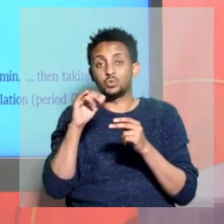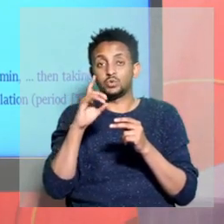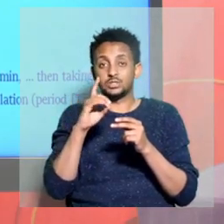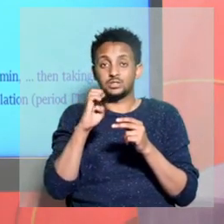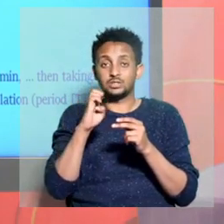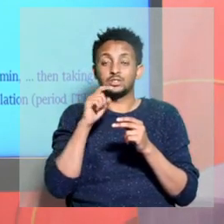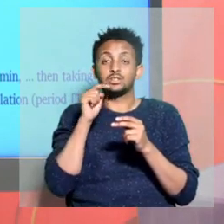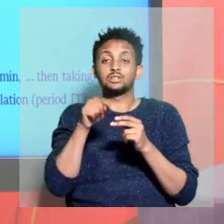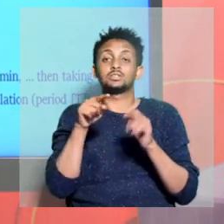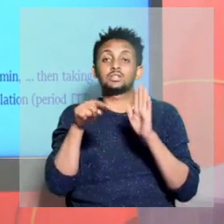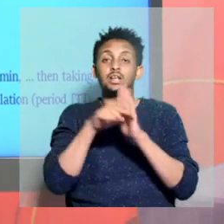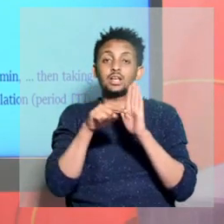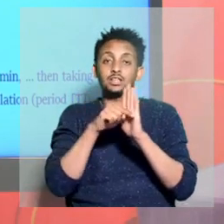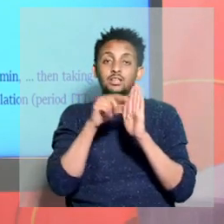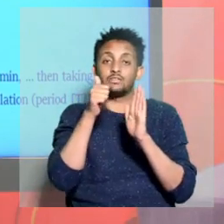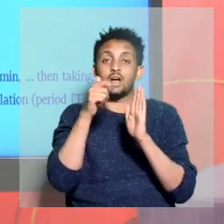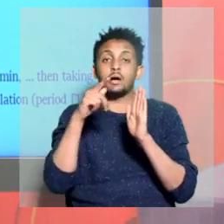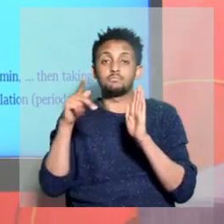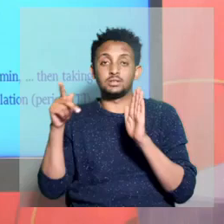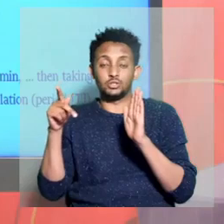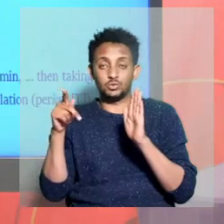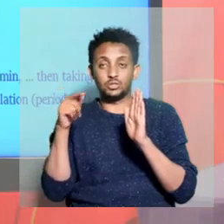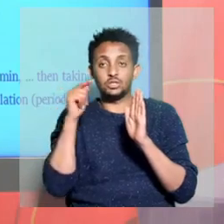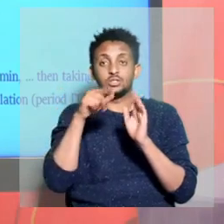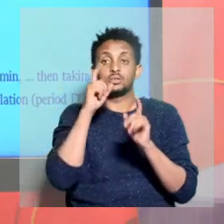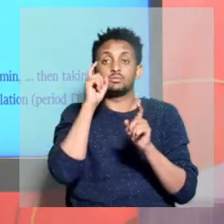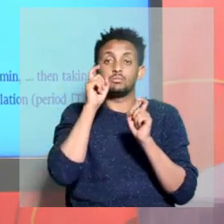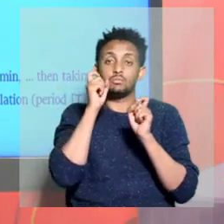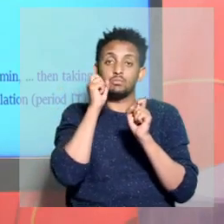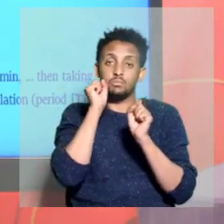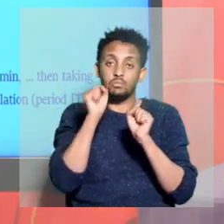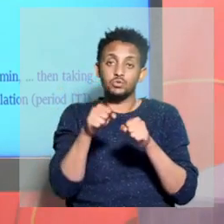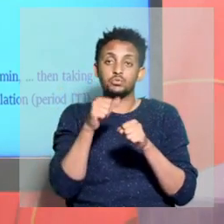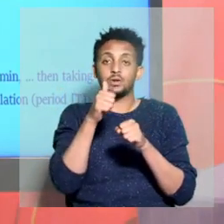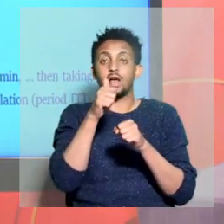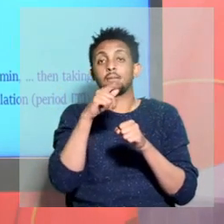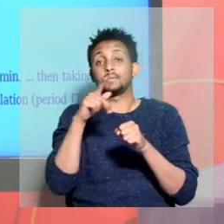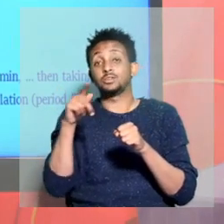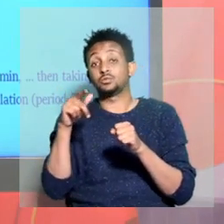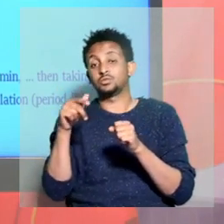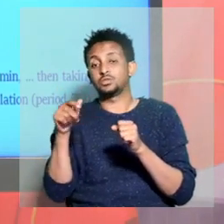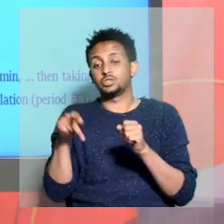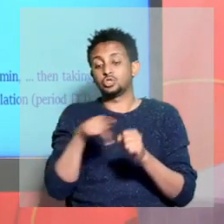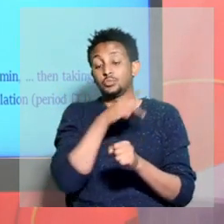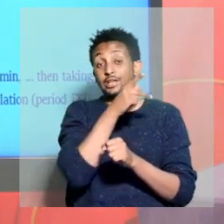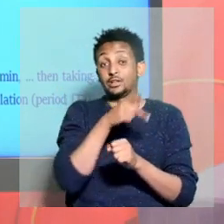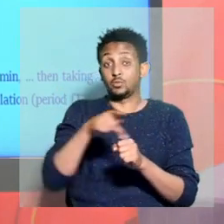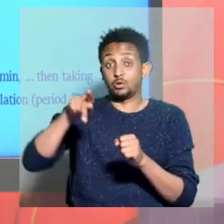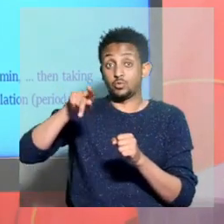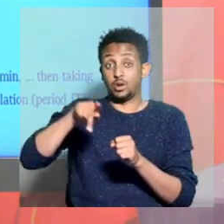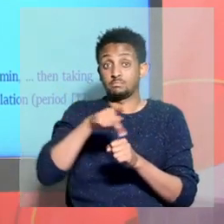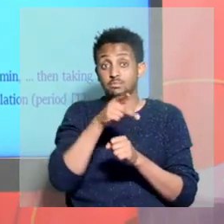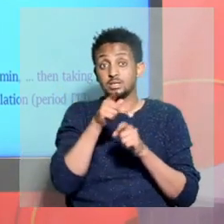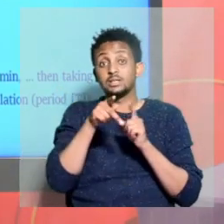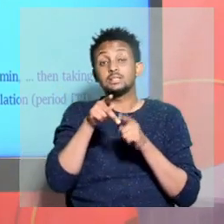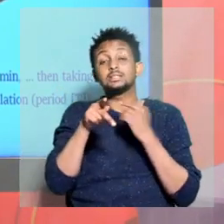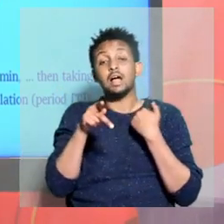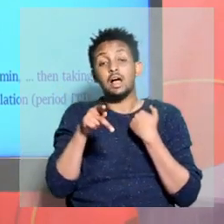amplitude or a negative amplitude. It's also possible to have amplitude for swinging pendulum. Here you do